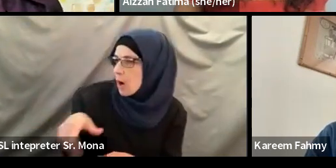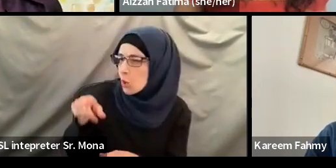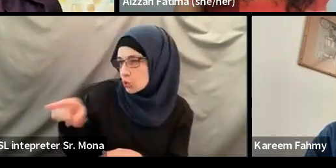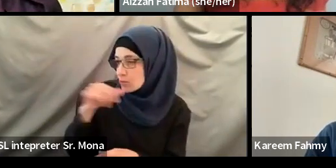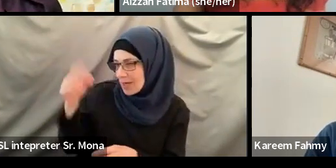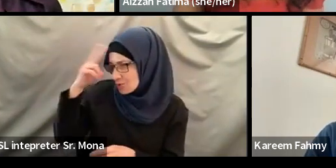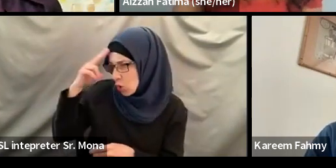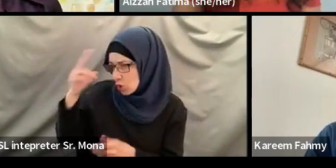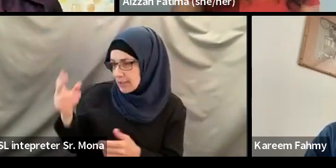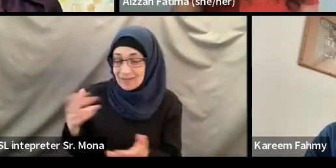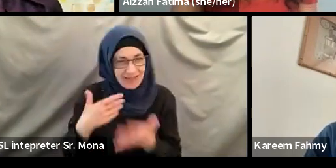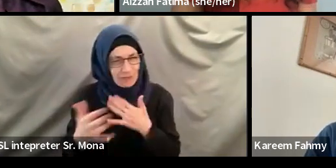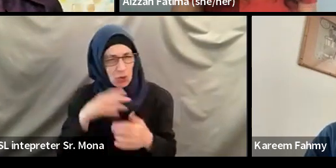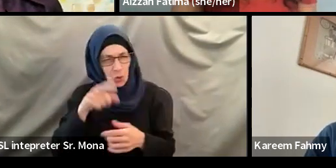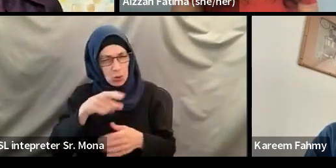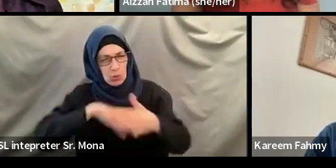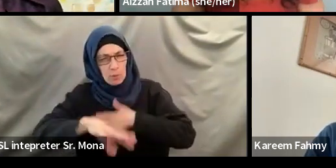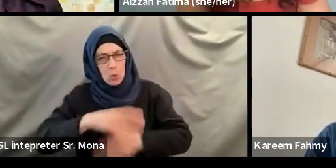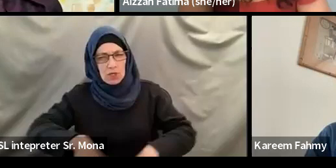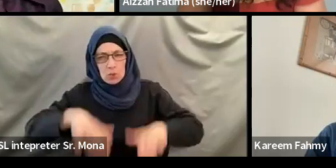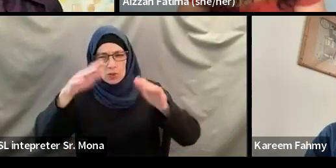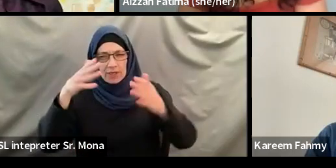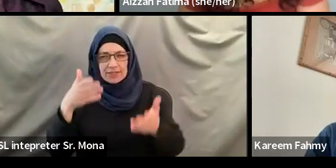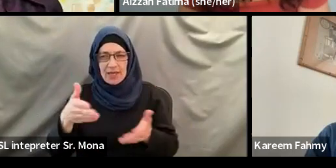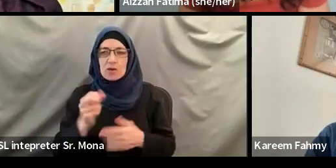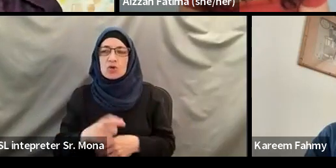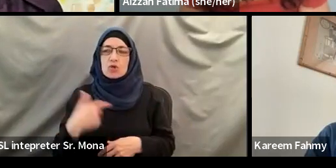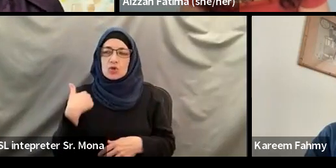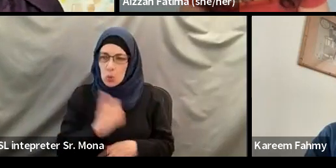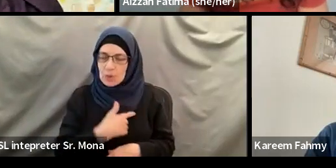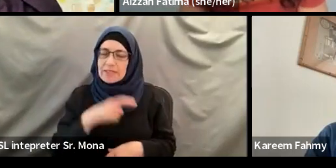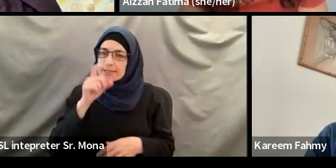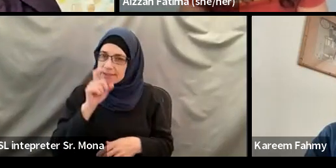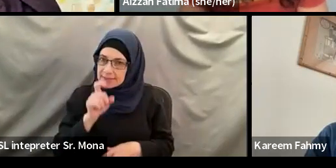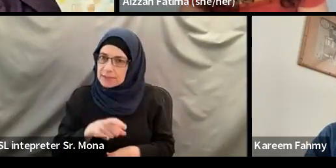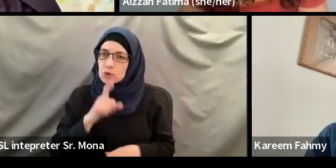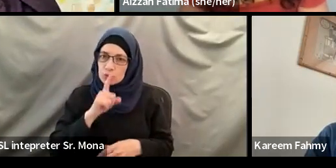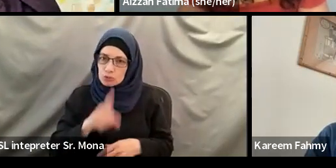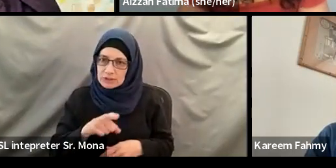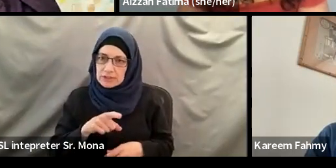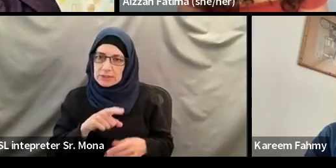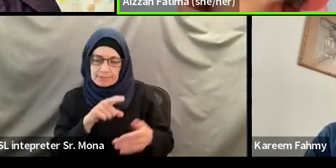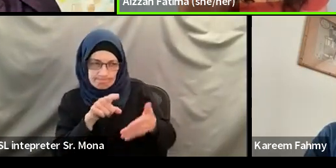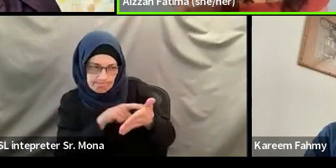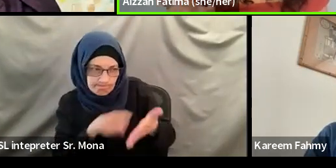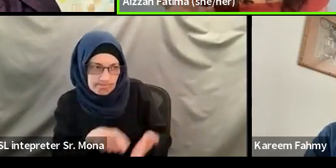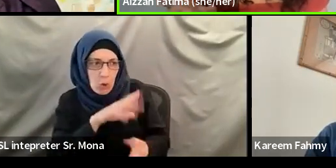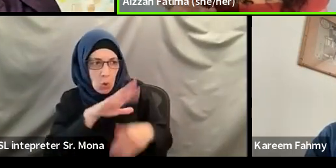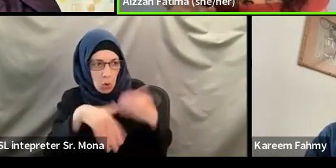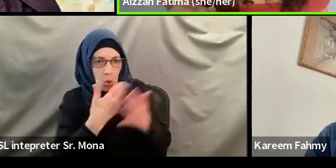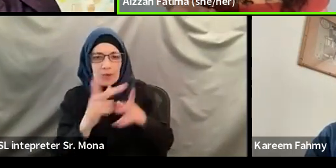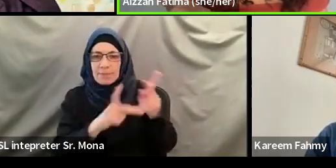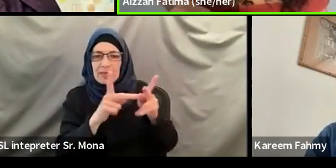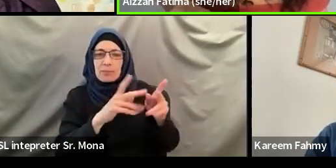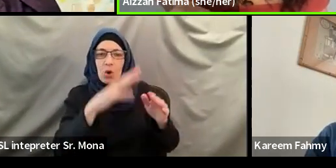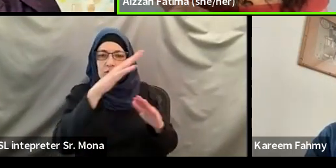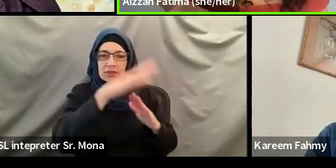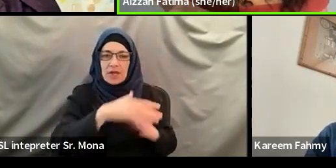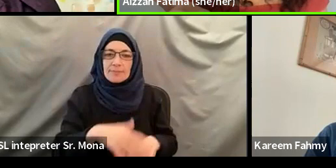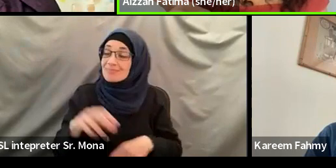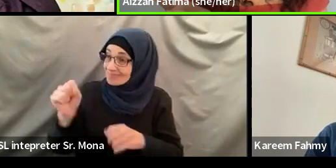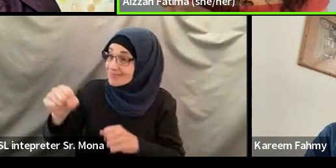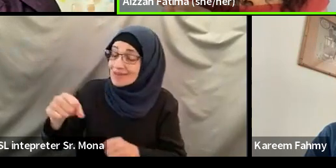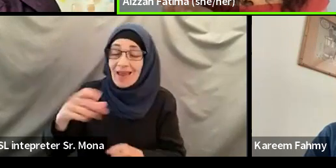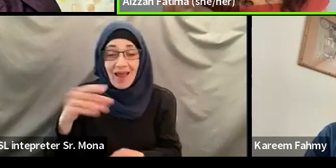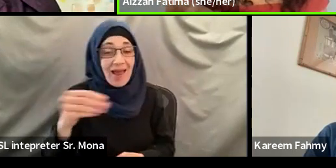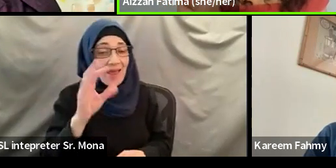Like, so I think that we should be hyper, hyper critical of the people on top. Yeah, same. That goes back to what Karim was saying